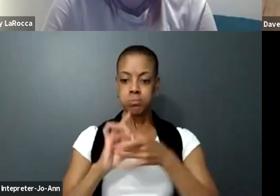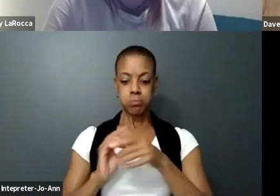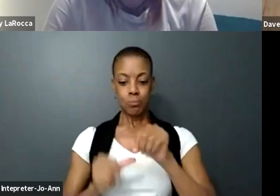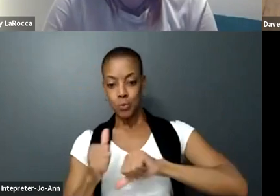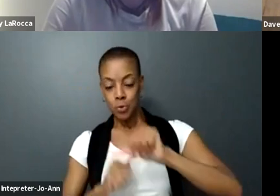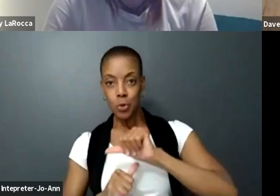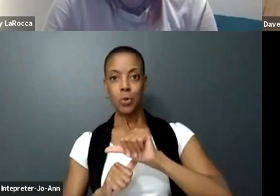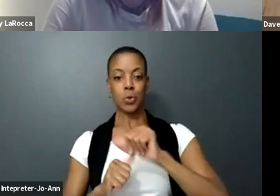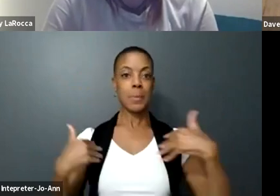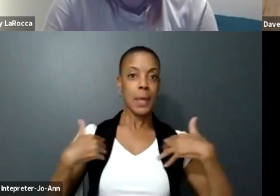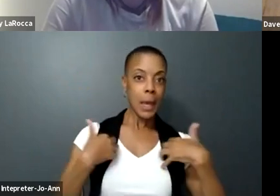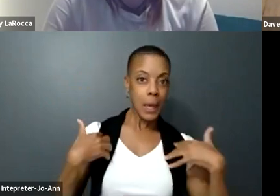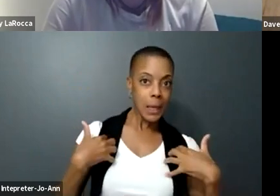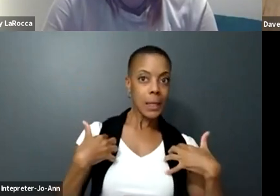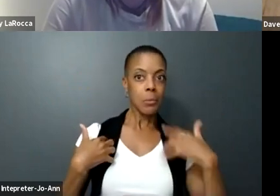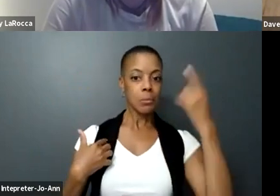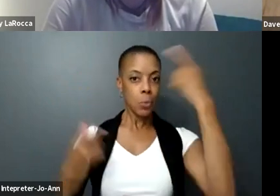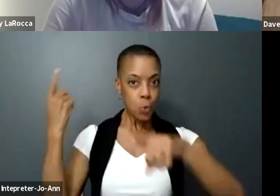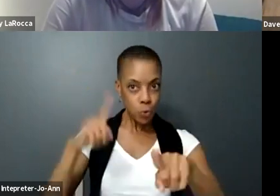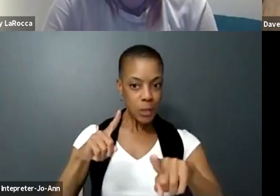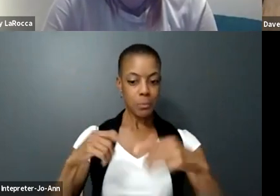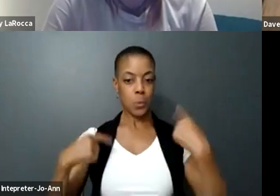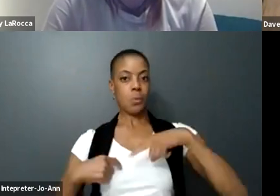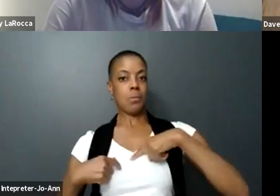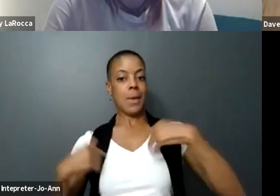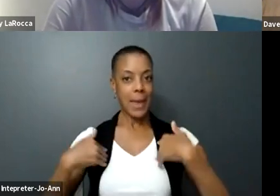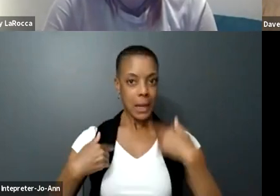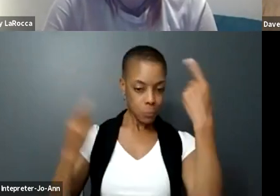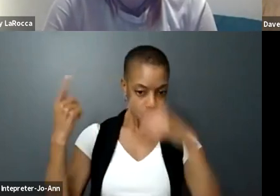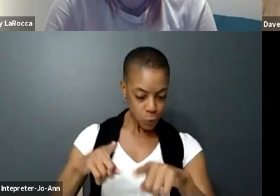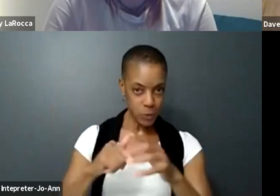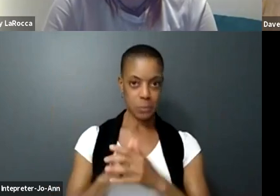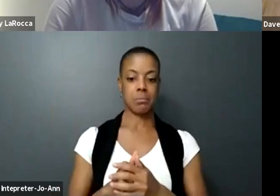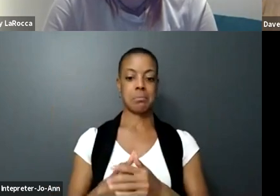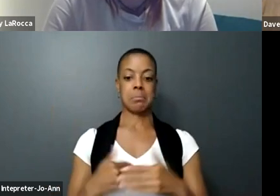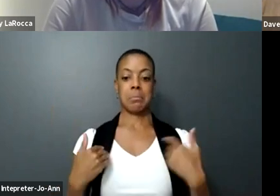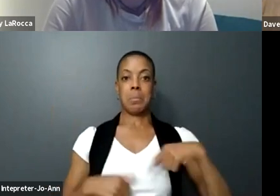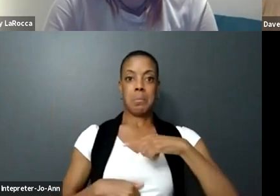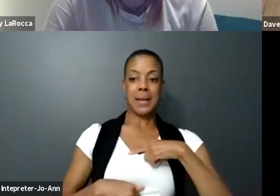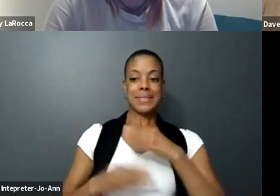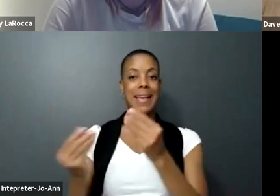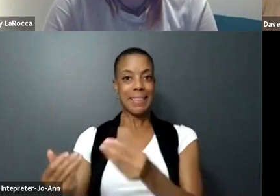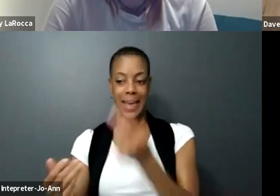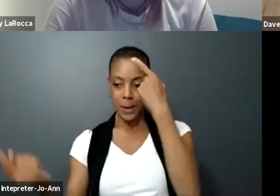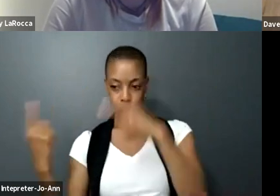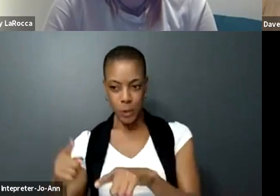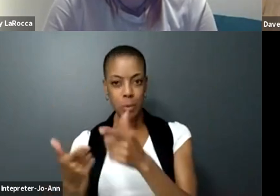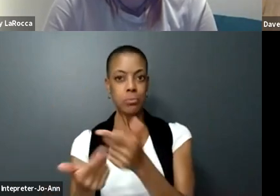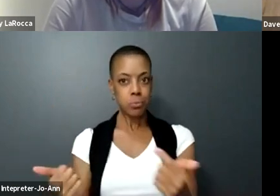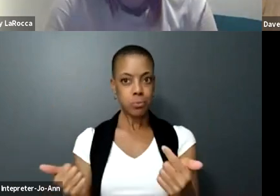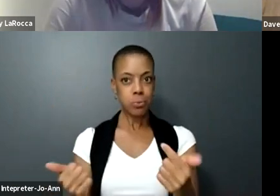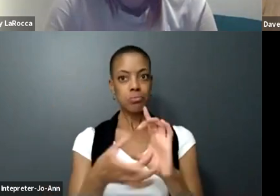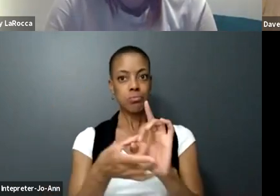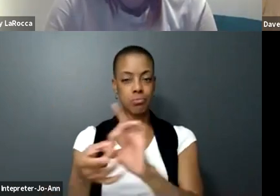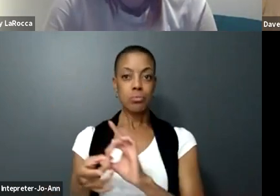animals. And there were treaties between us and animals and treaties between us and the land and these sort of different things. And then, of course, like